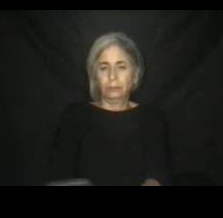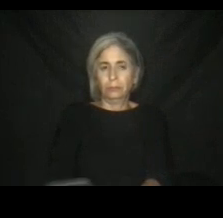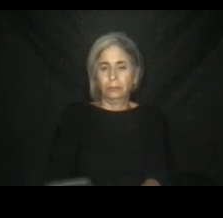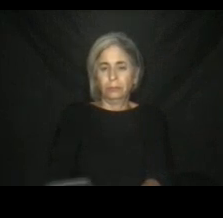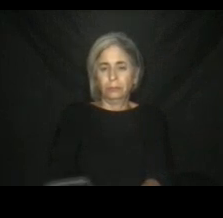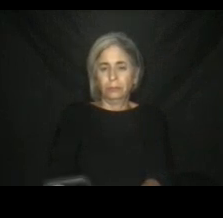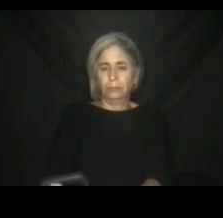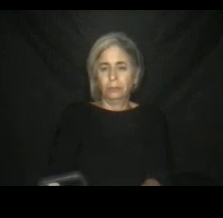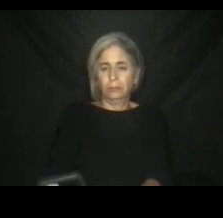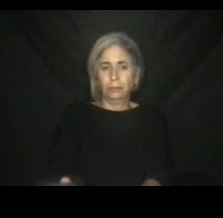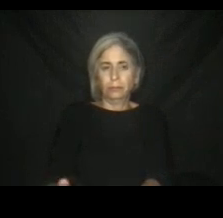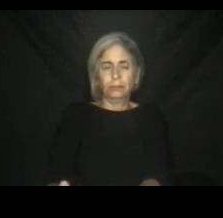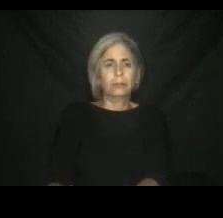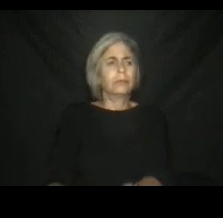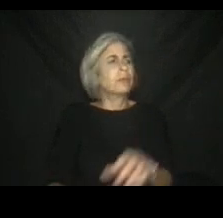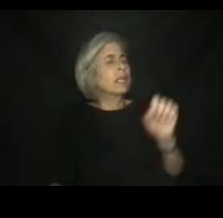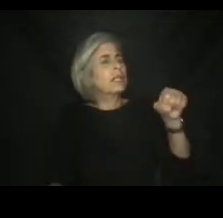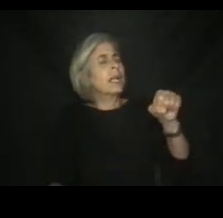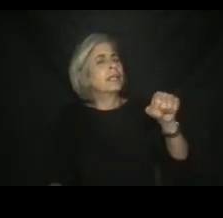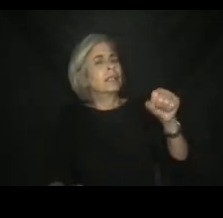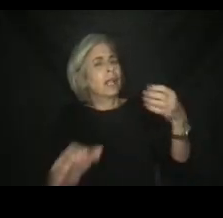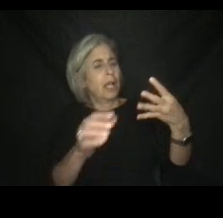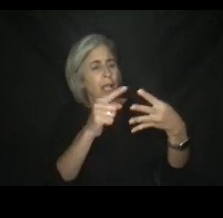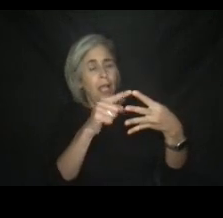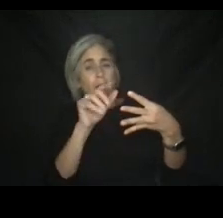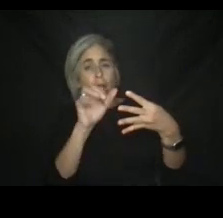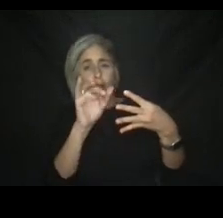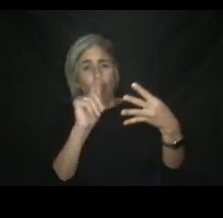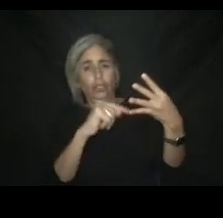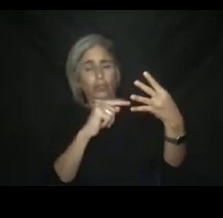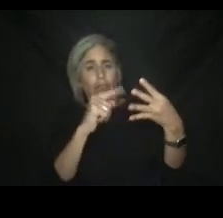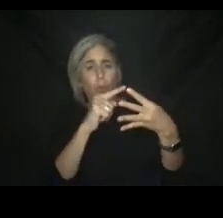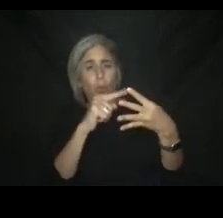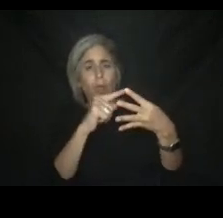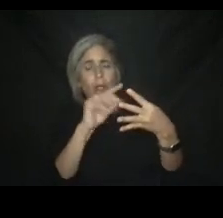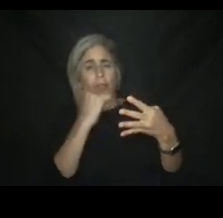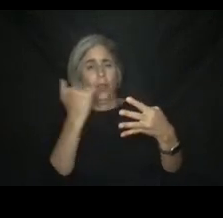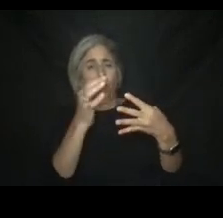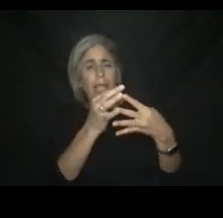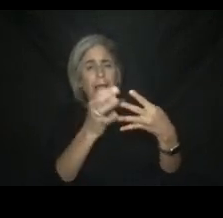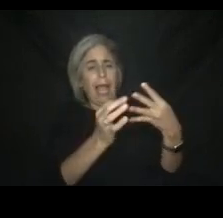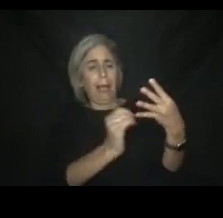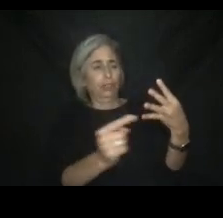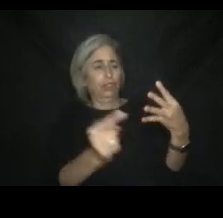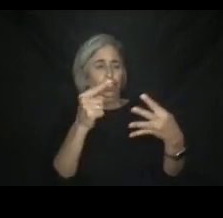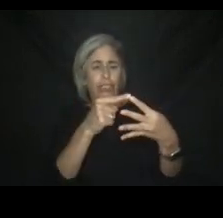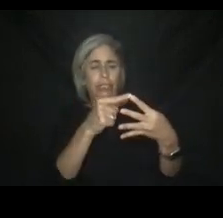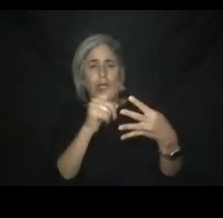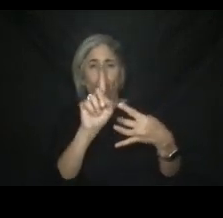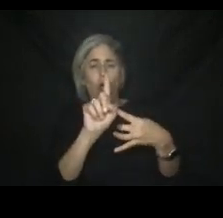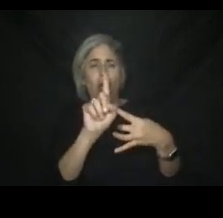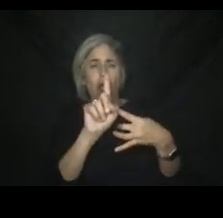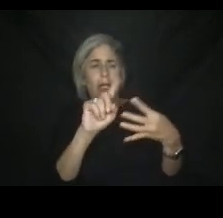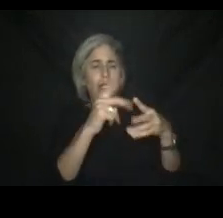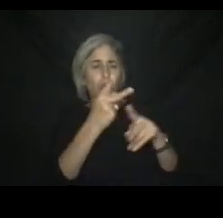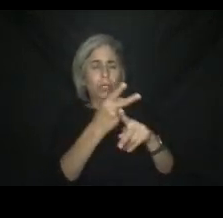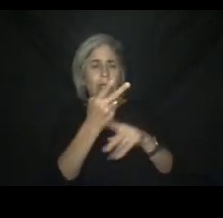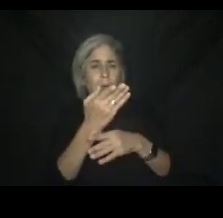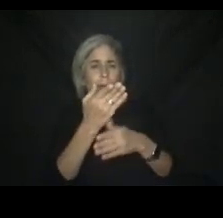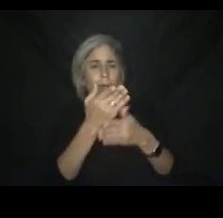Yeah, it appears that option 1 would be the only option that would keep a certain portion